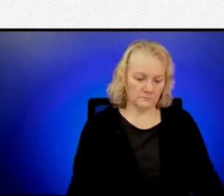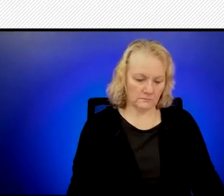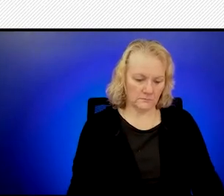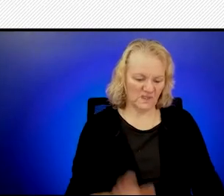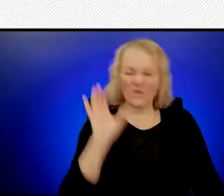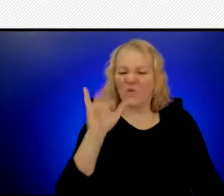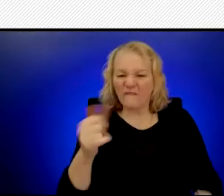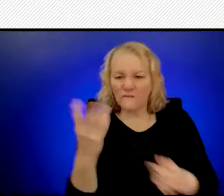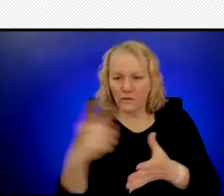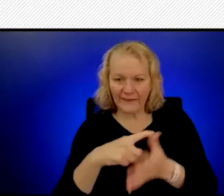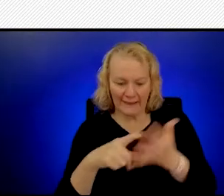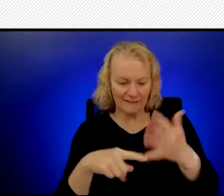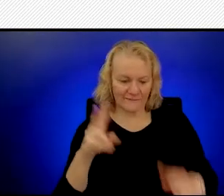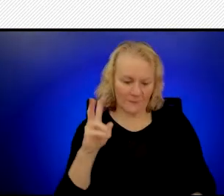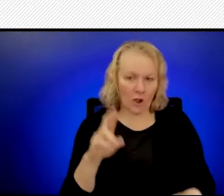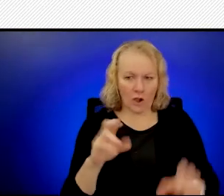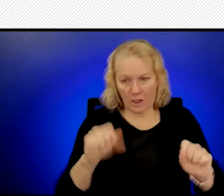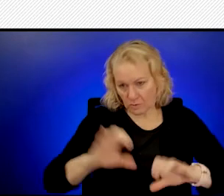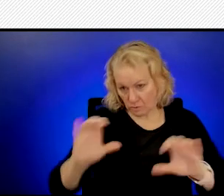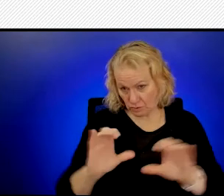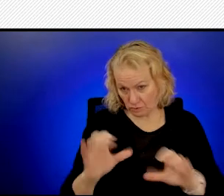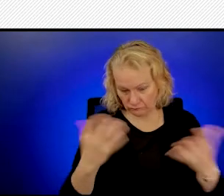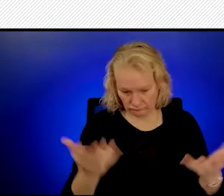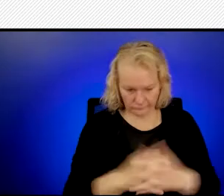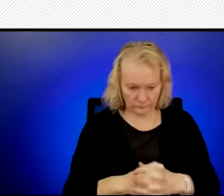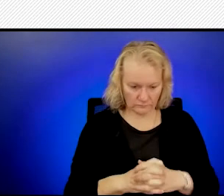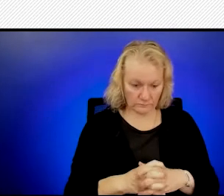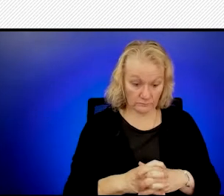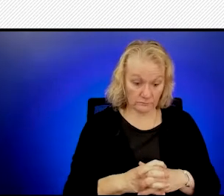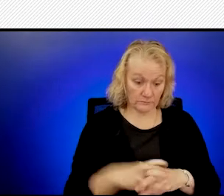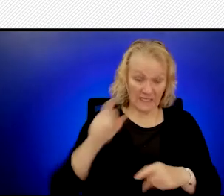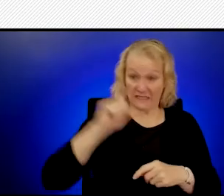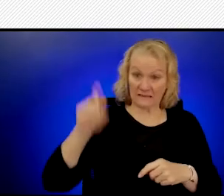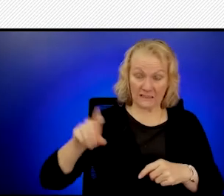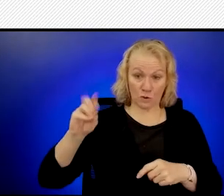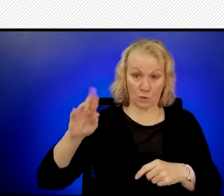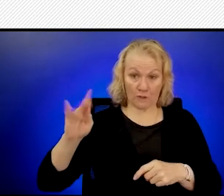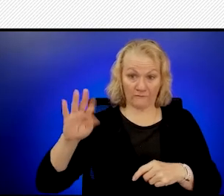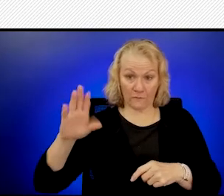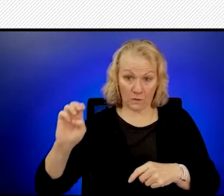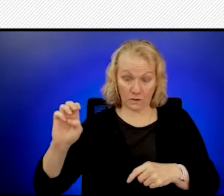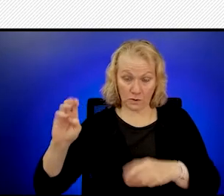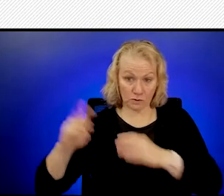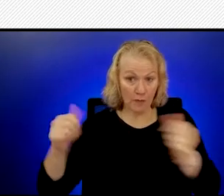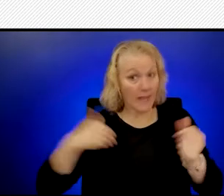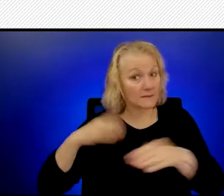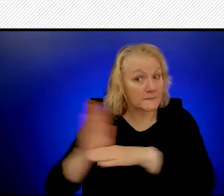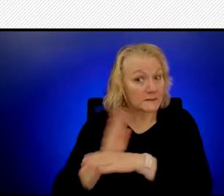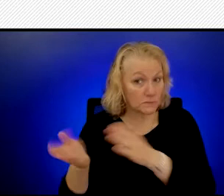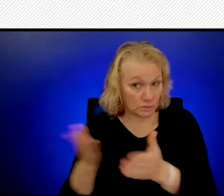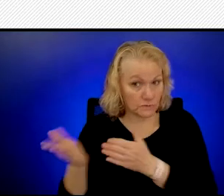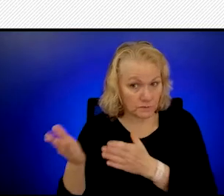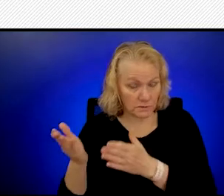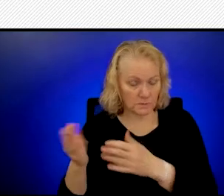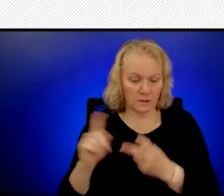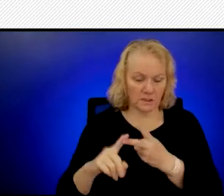vocational rehabilitation can help with. The Texas Workforce Solutions has business services.